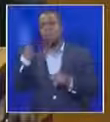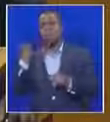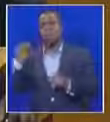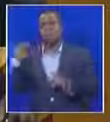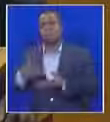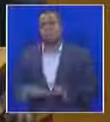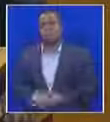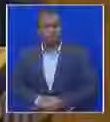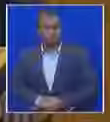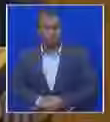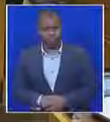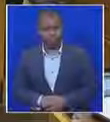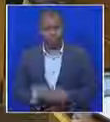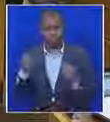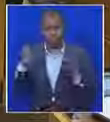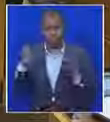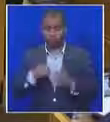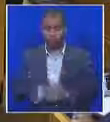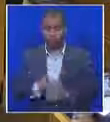the President.